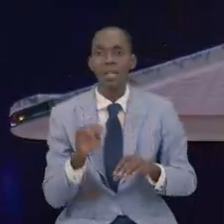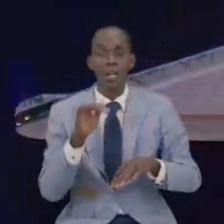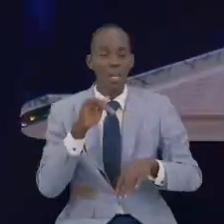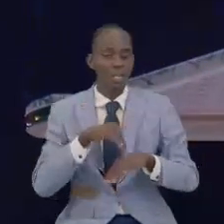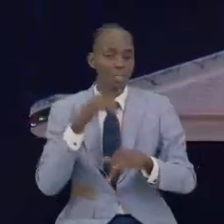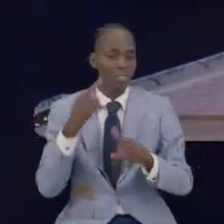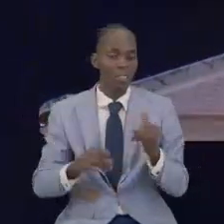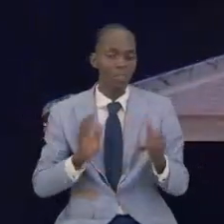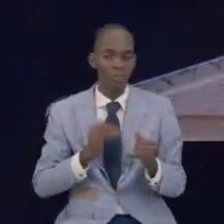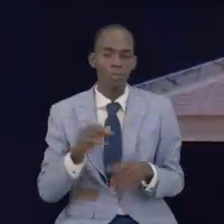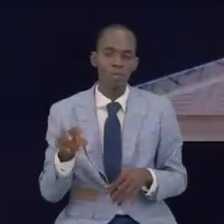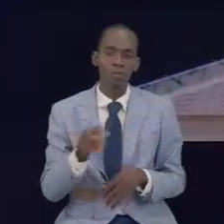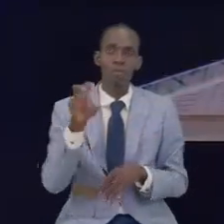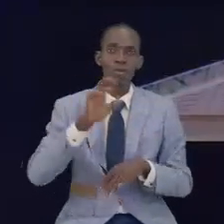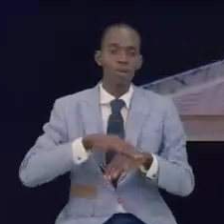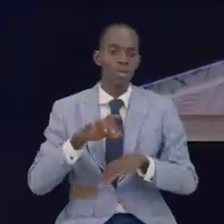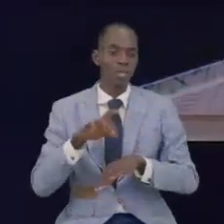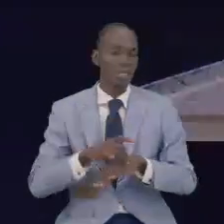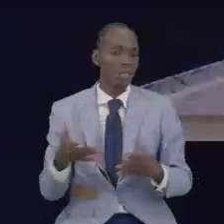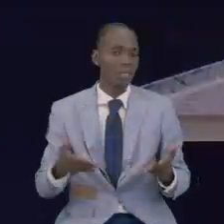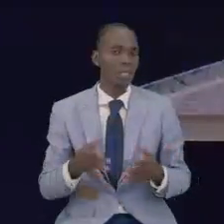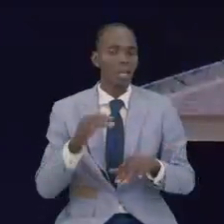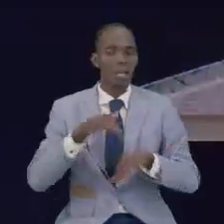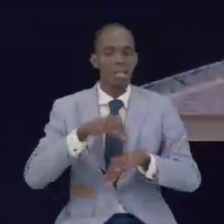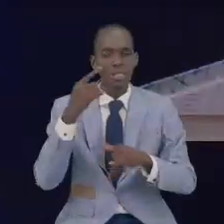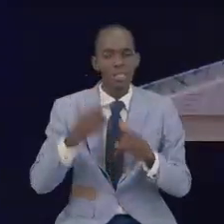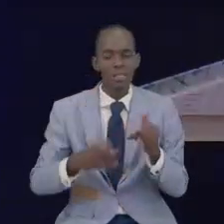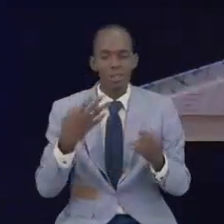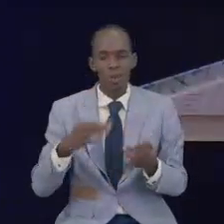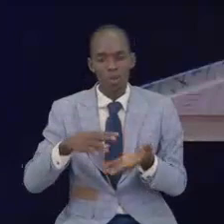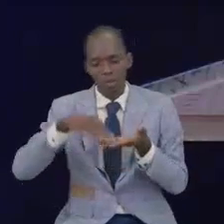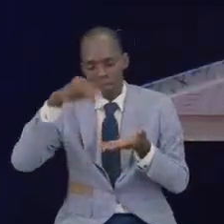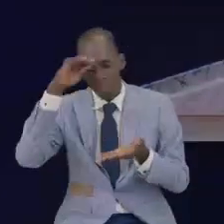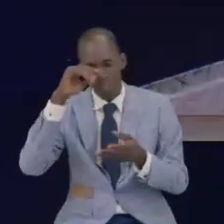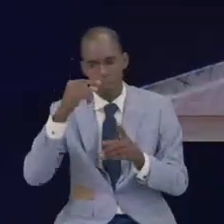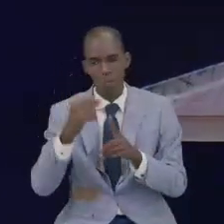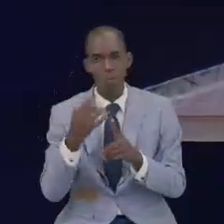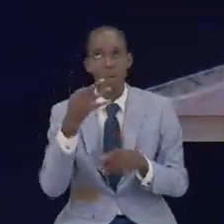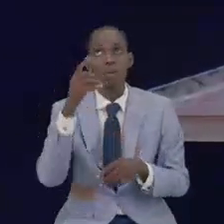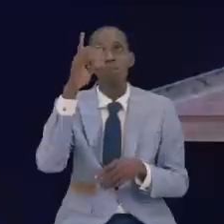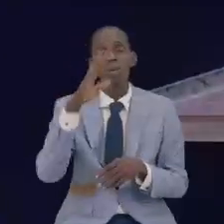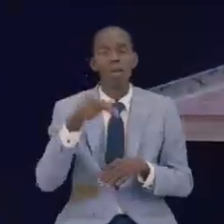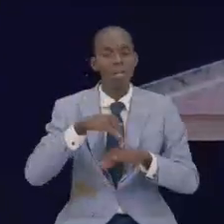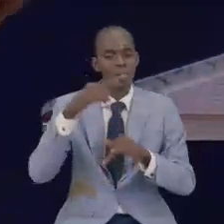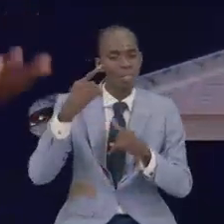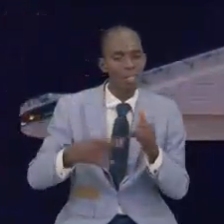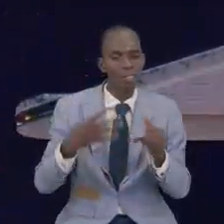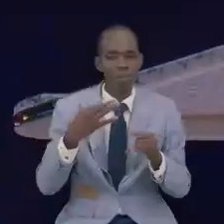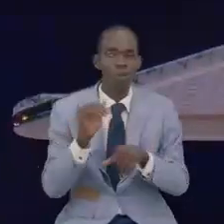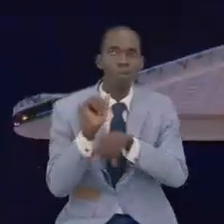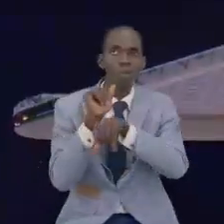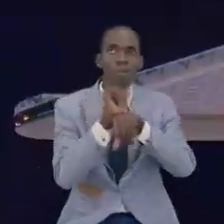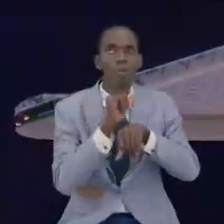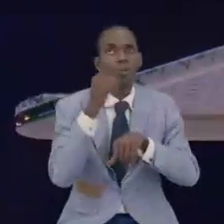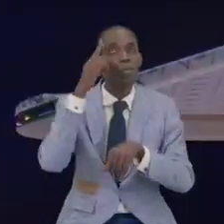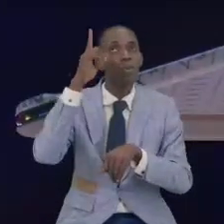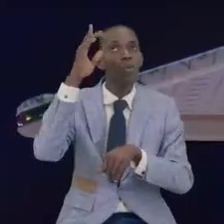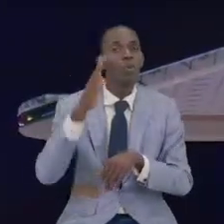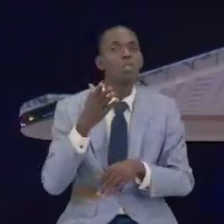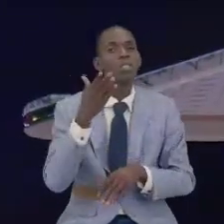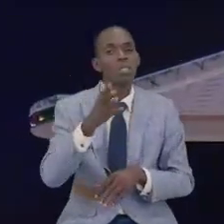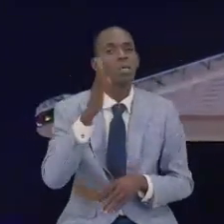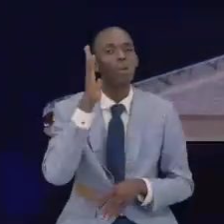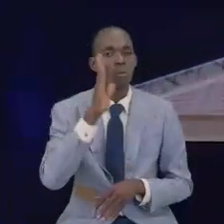pilgrimage here, at the end of learning the word, at the end of working for the Lord, there's going to be a day